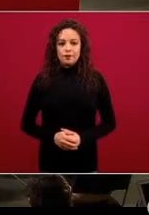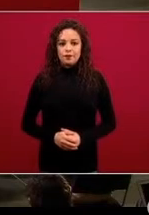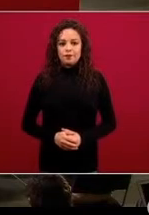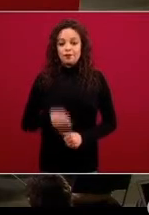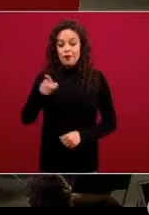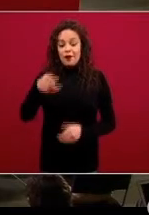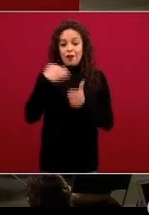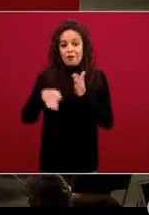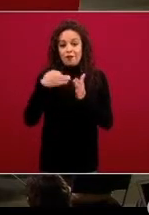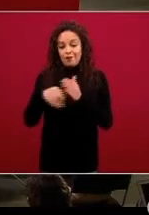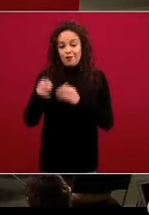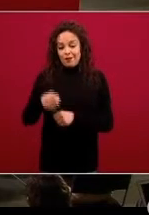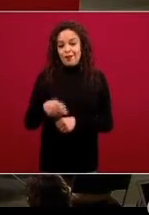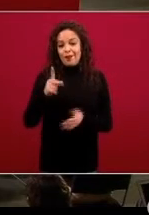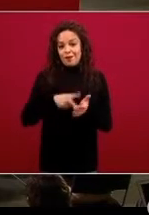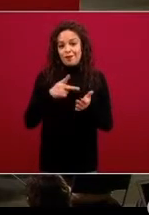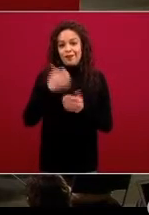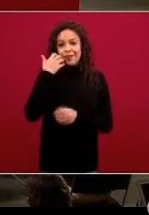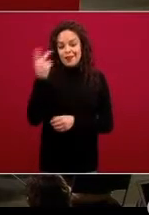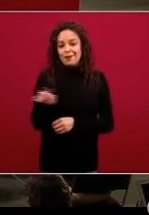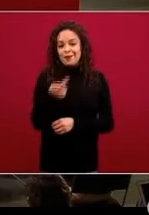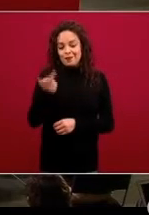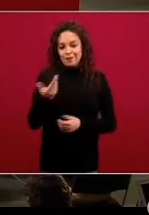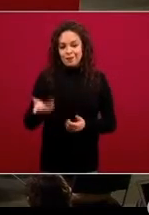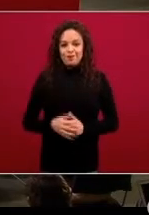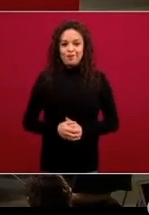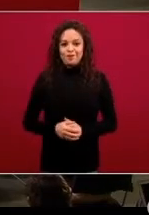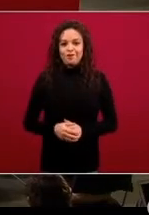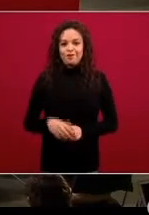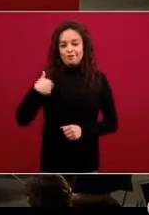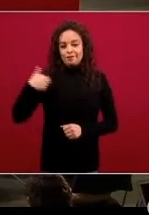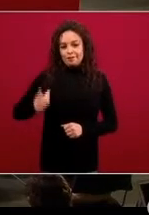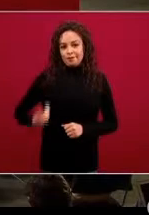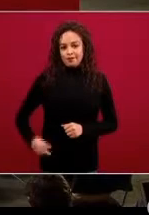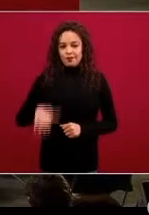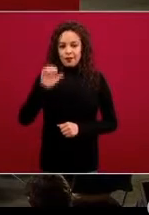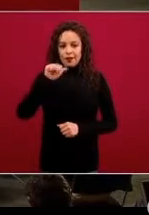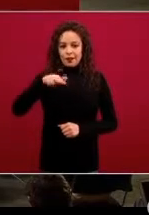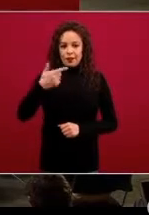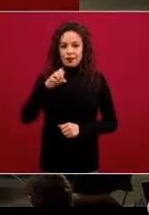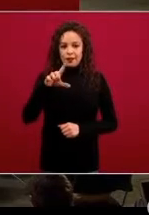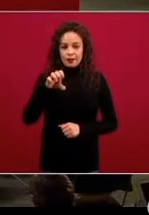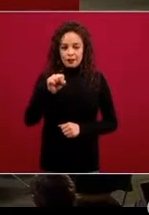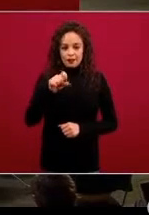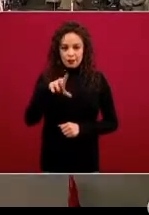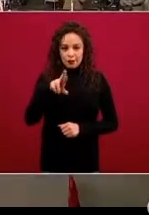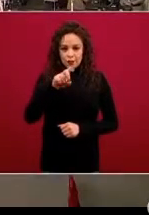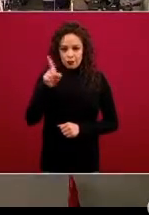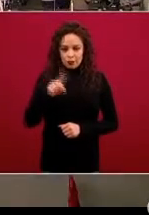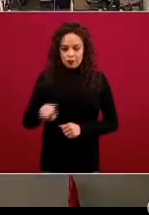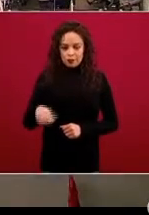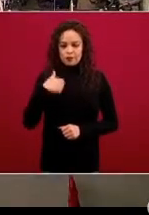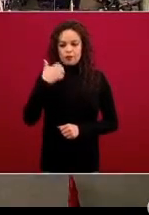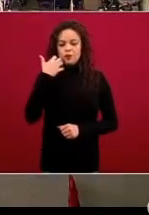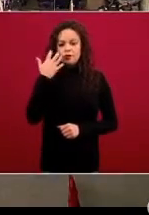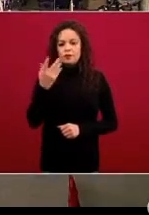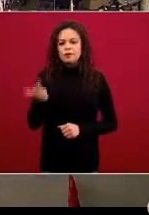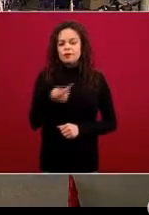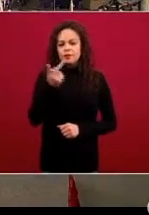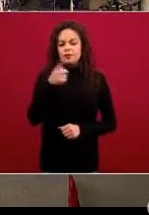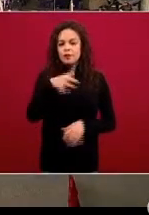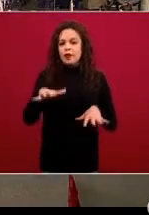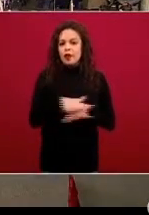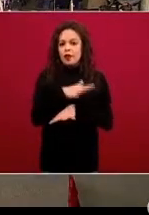Cruz. I would like to ask you, how has the modality for presenting the